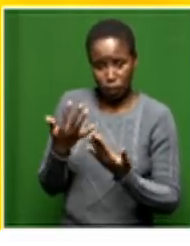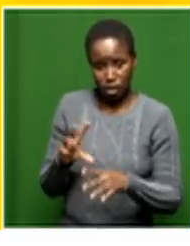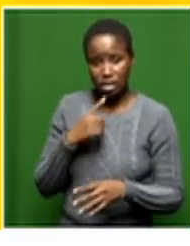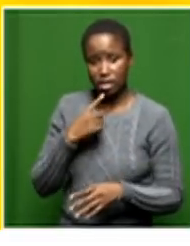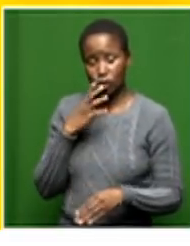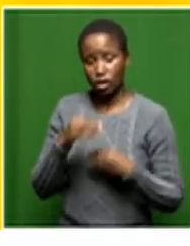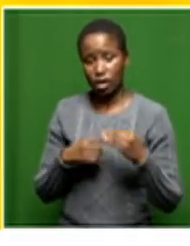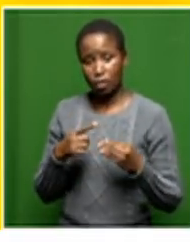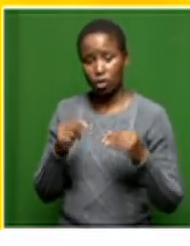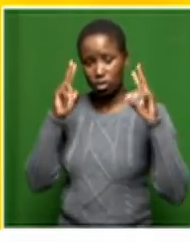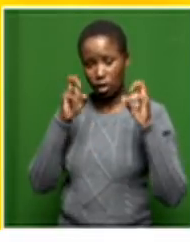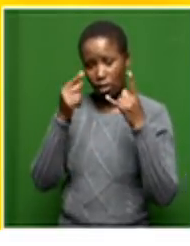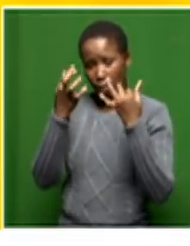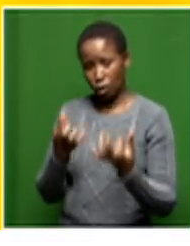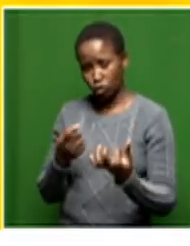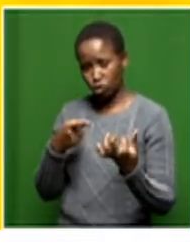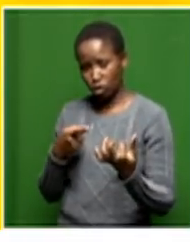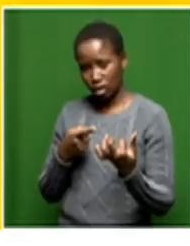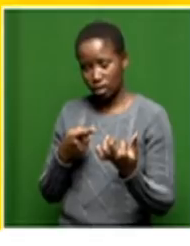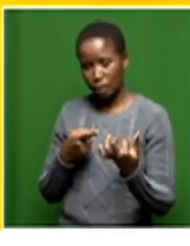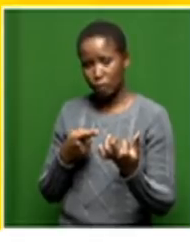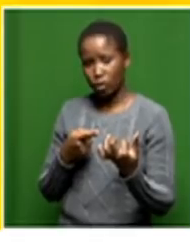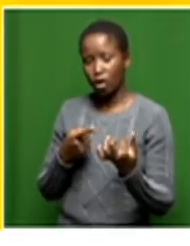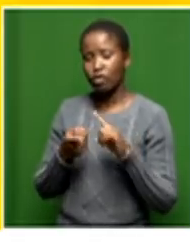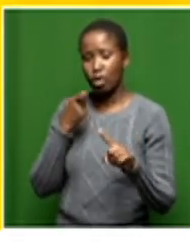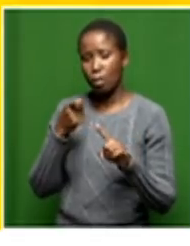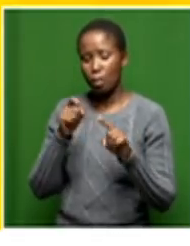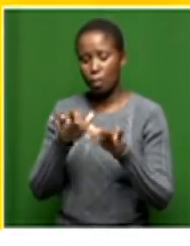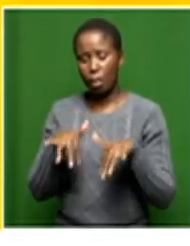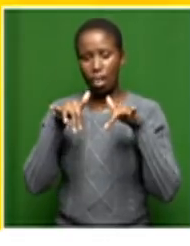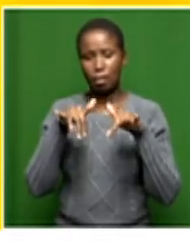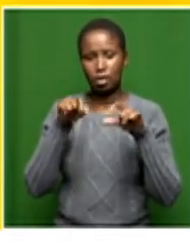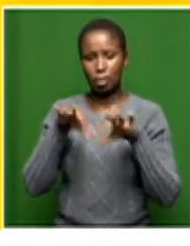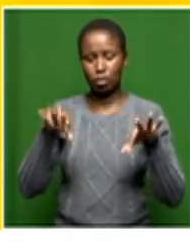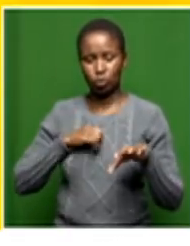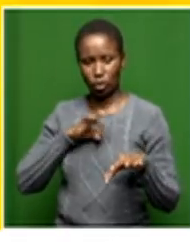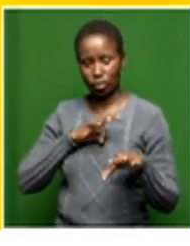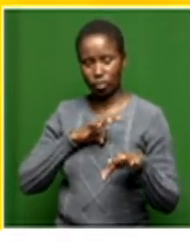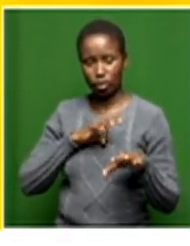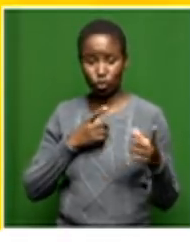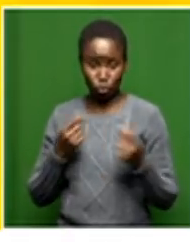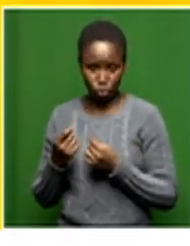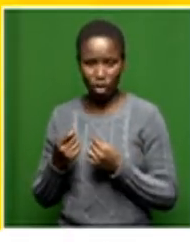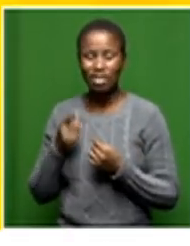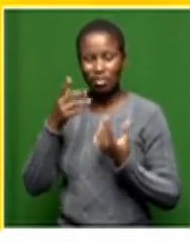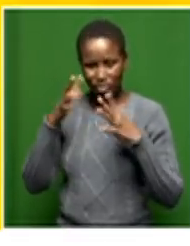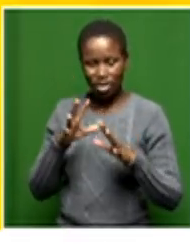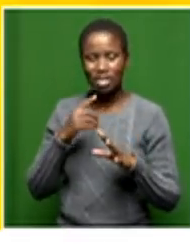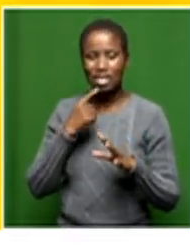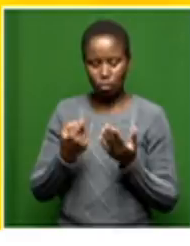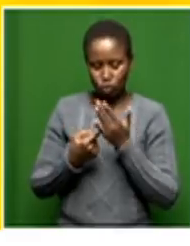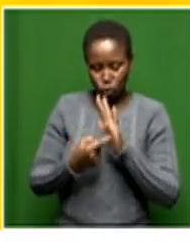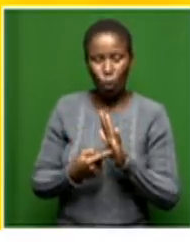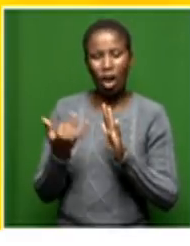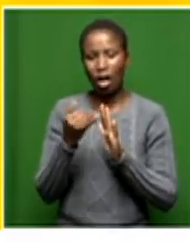issue of budgets and the passing of budgets by parliamentarians. And she mentioned this as another